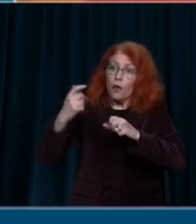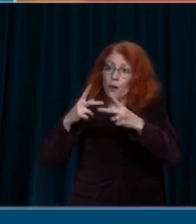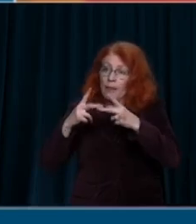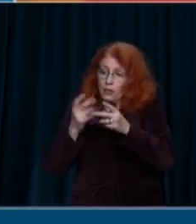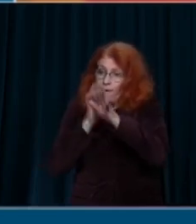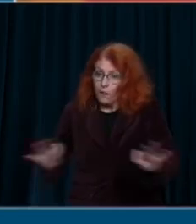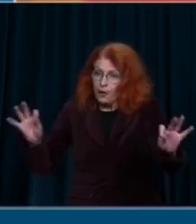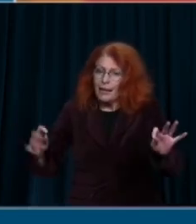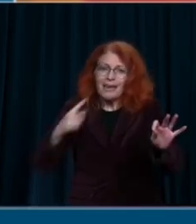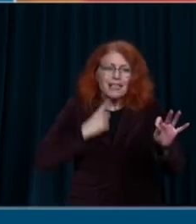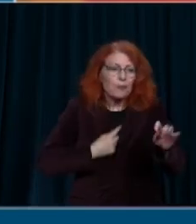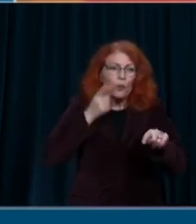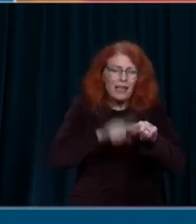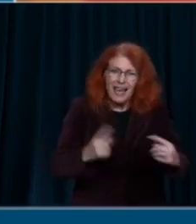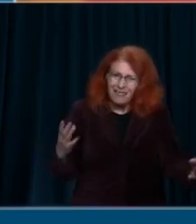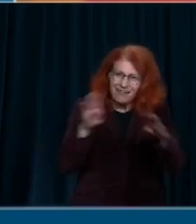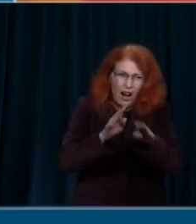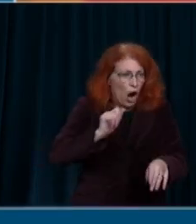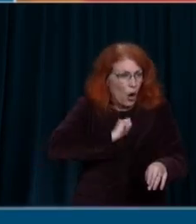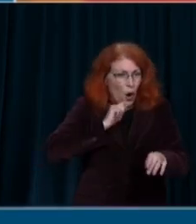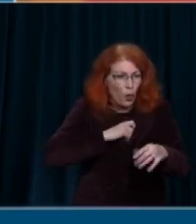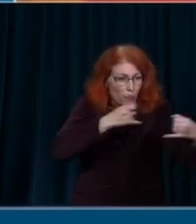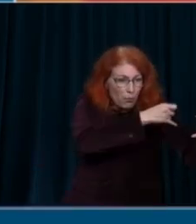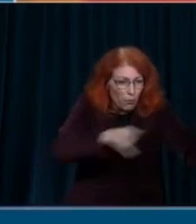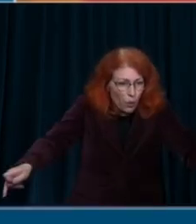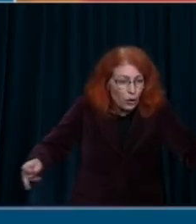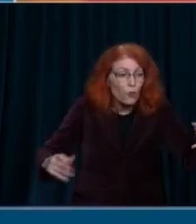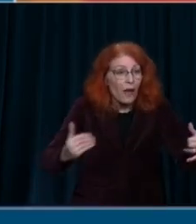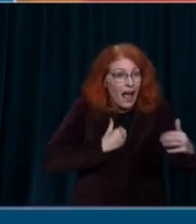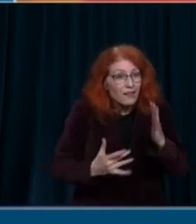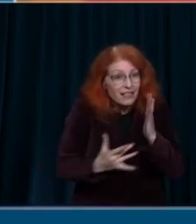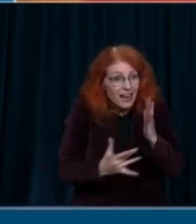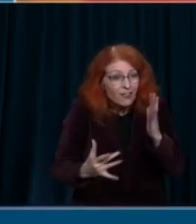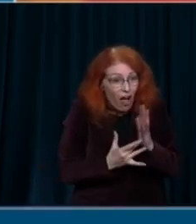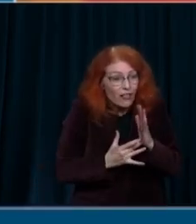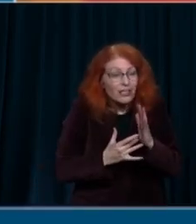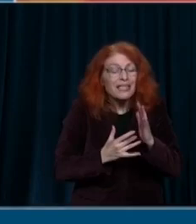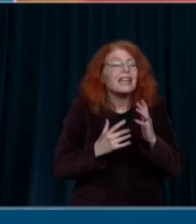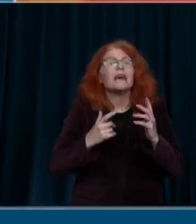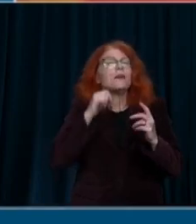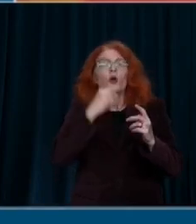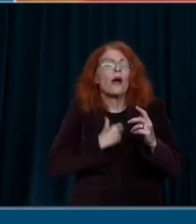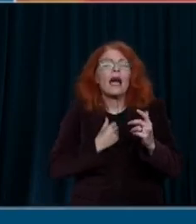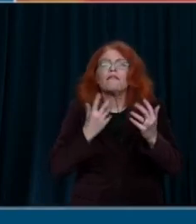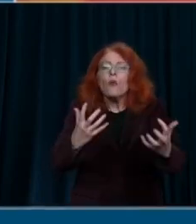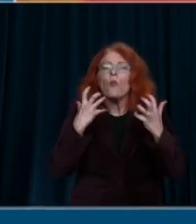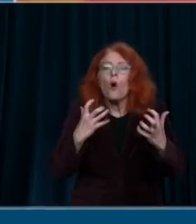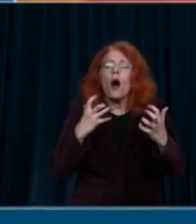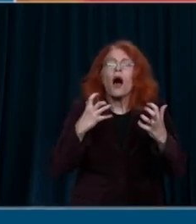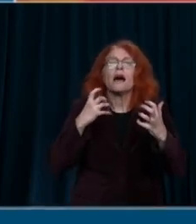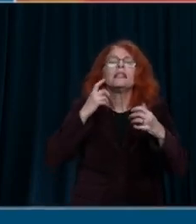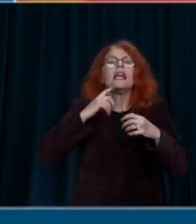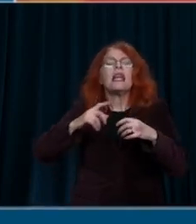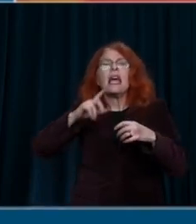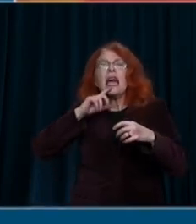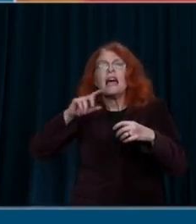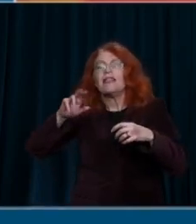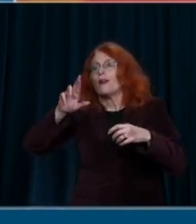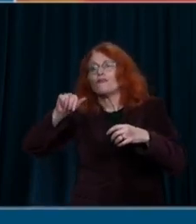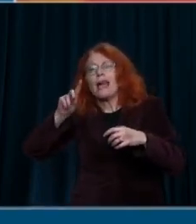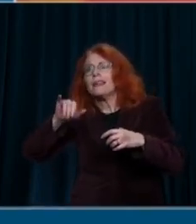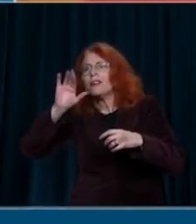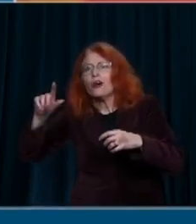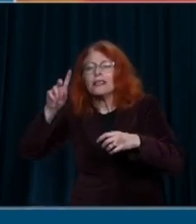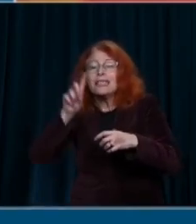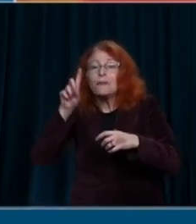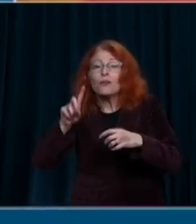to tell me we can't seal our own border, we have the technology to do it. We just don't have the will, and a radicalized Democratic Party wants to see